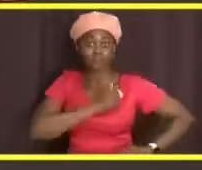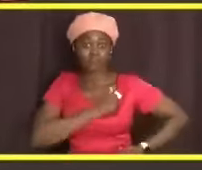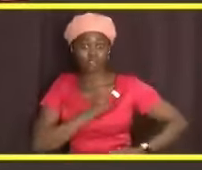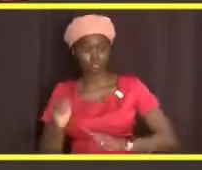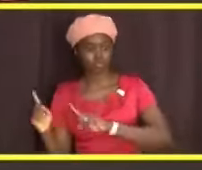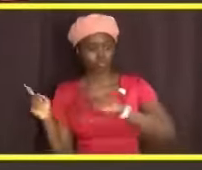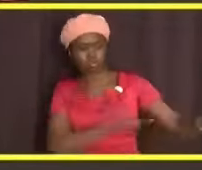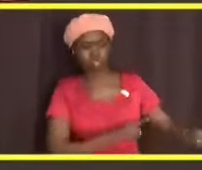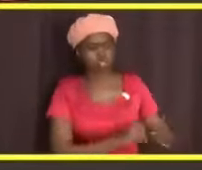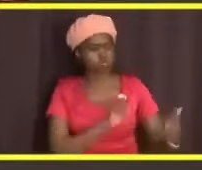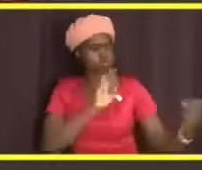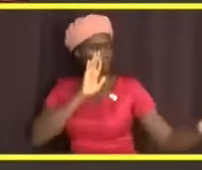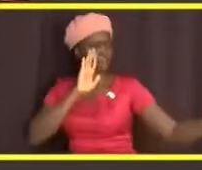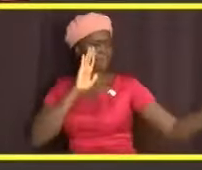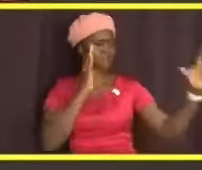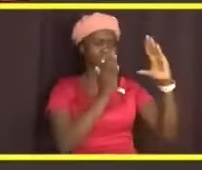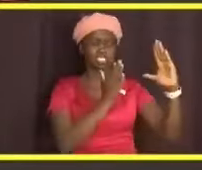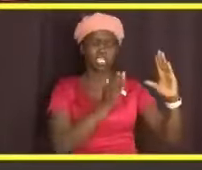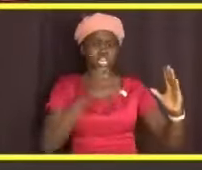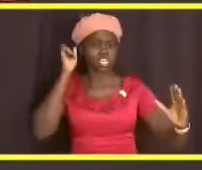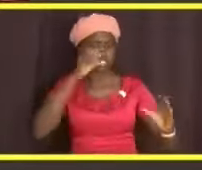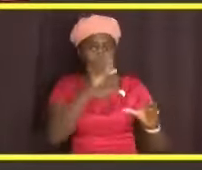face his own bombers,